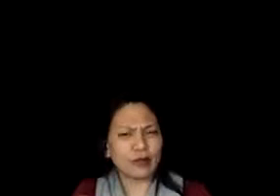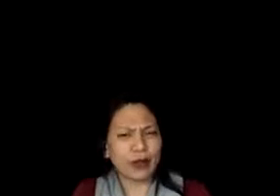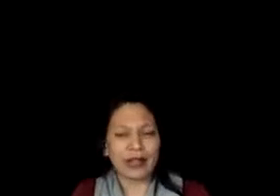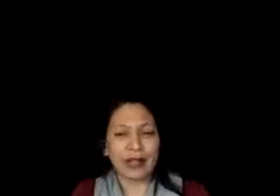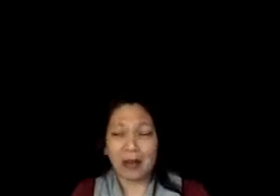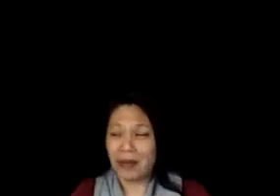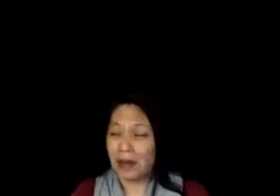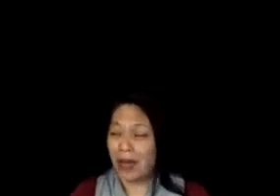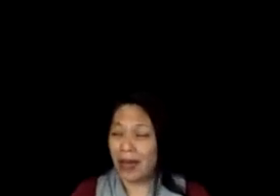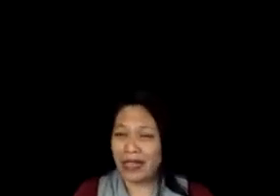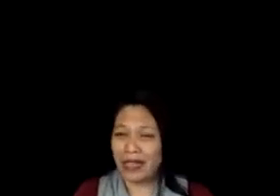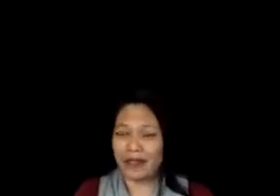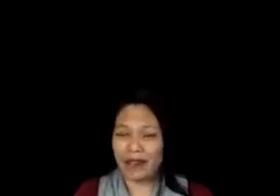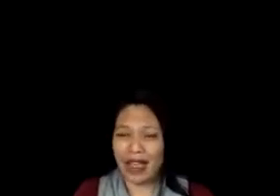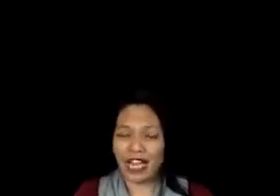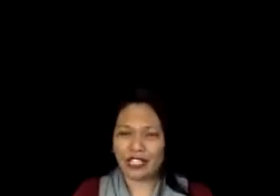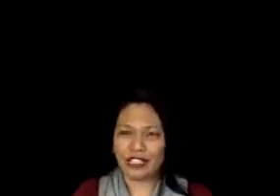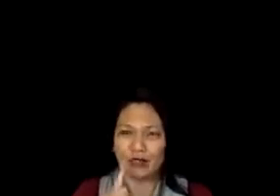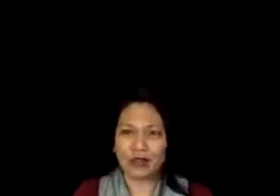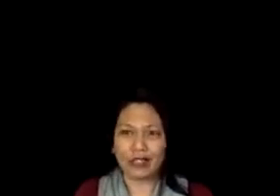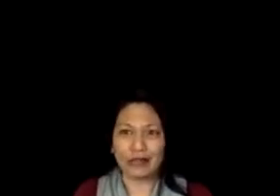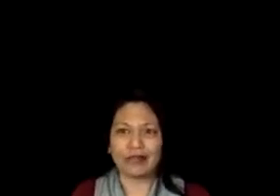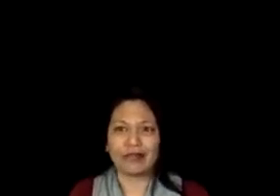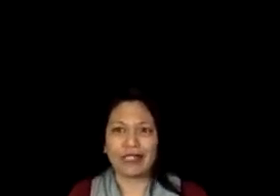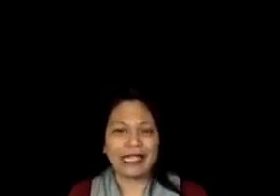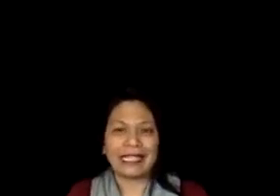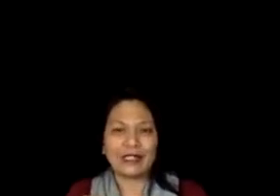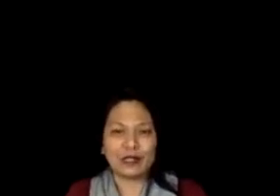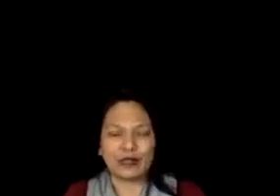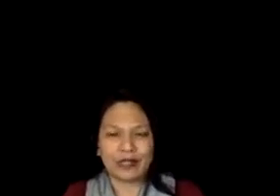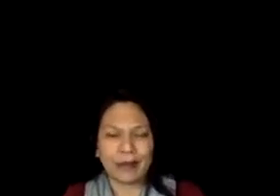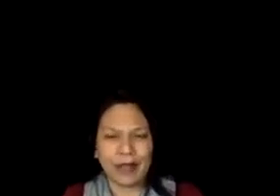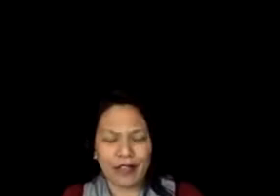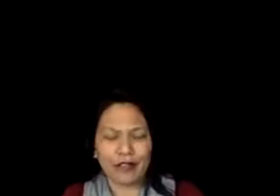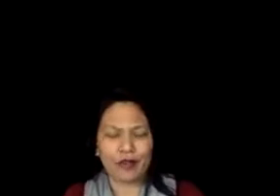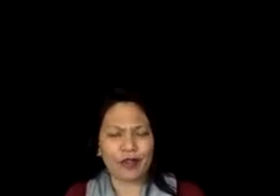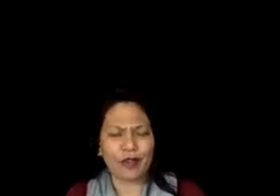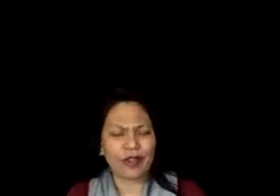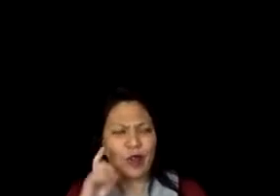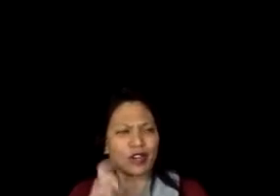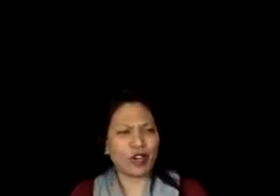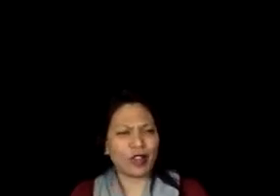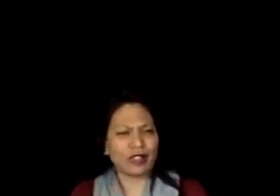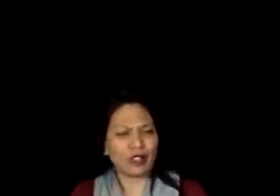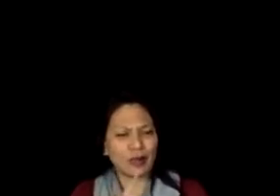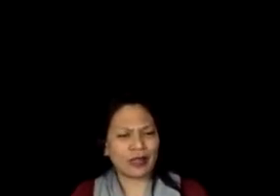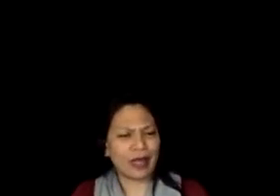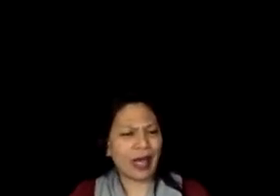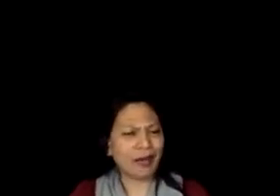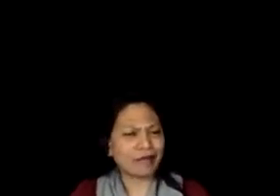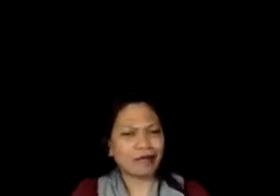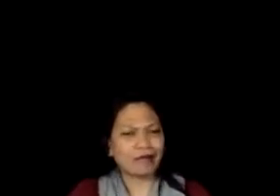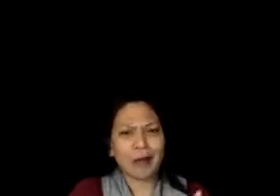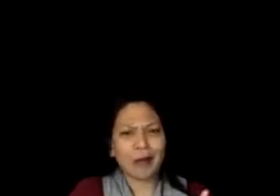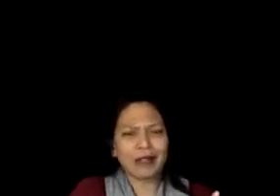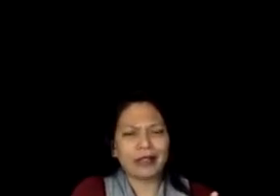theft of the land beyond just the room I currently am in. To acknowledge the rent that I pay to my settler landlord every first